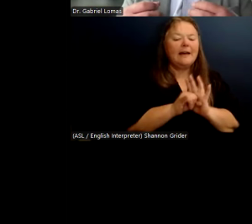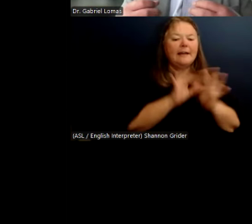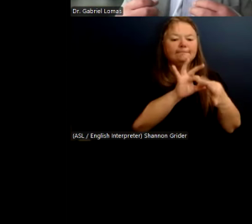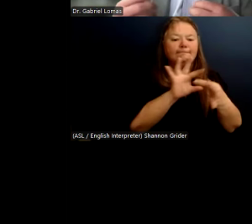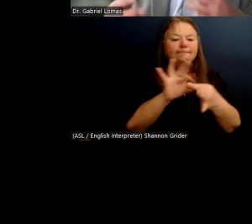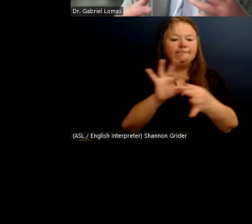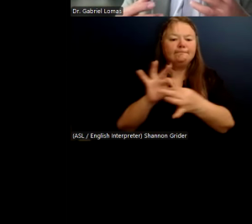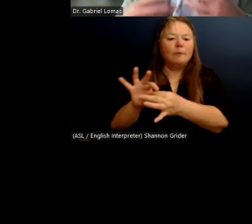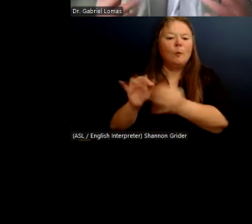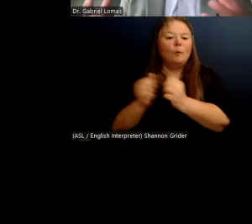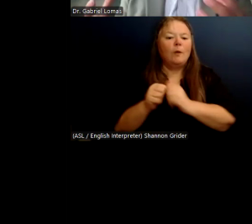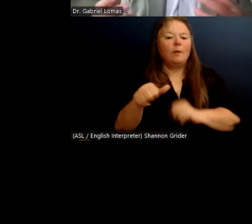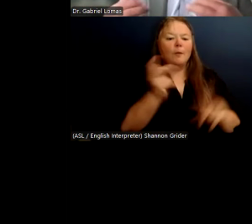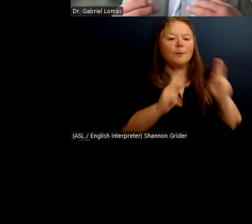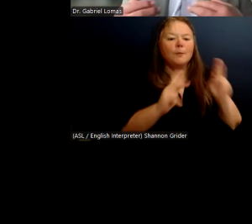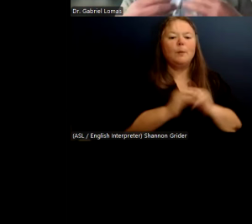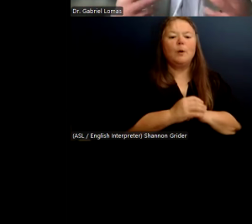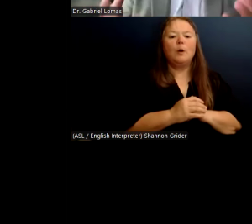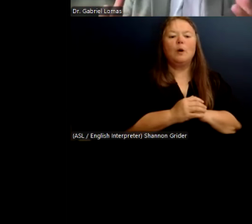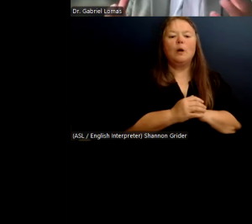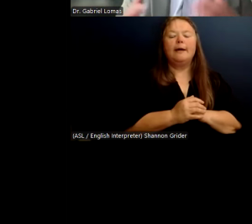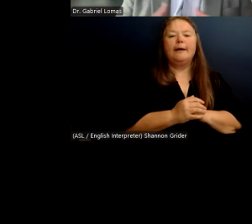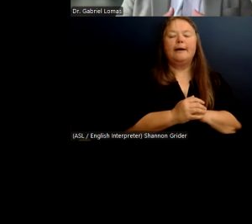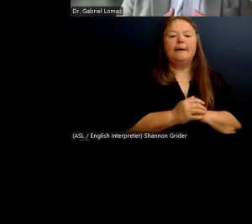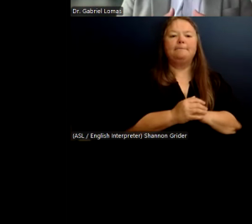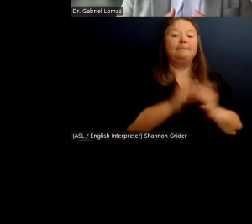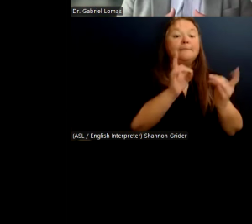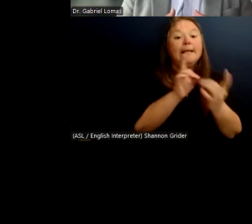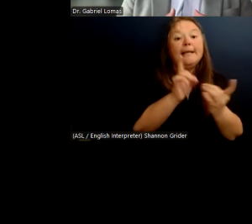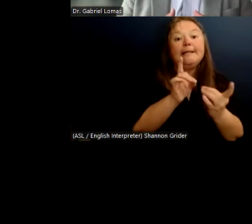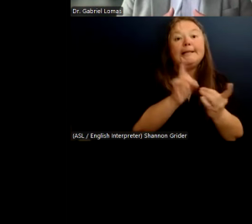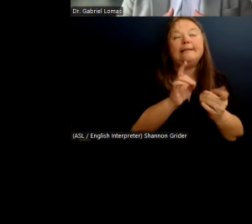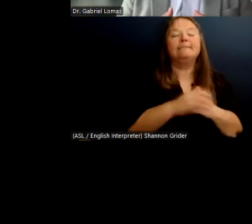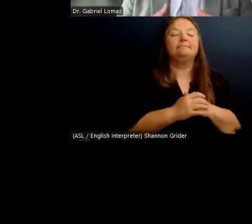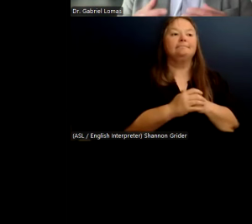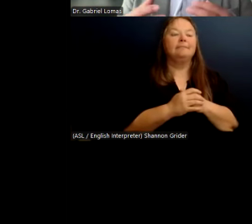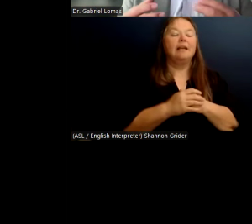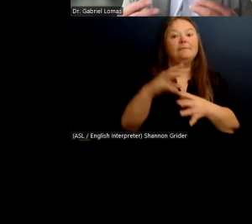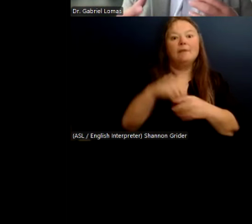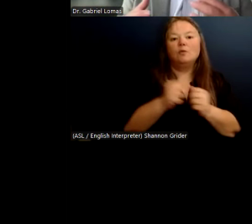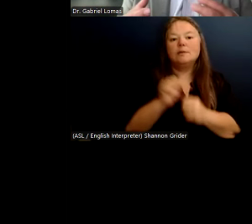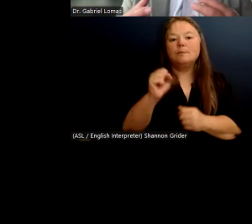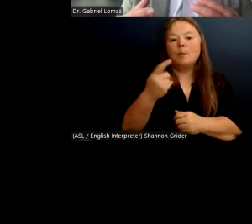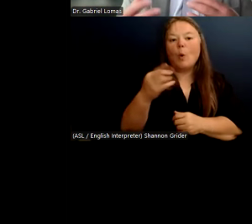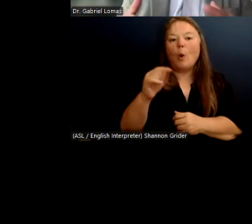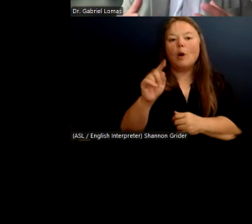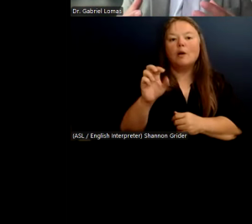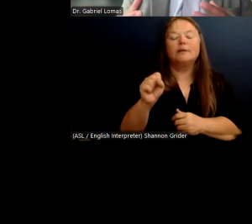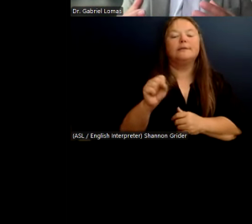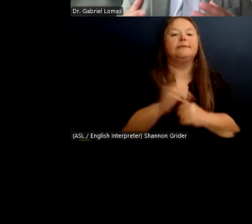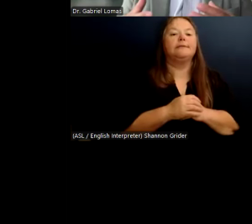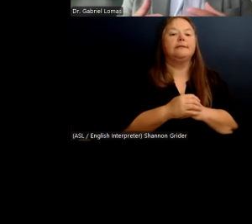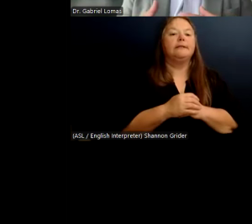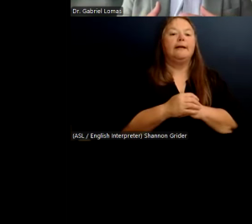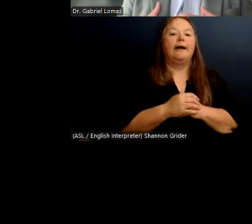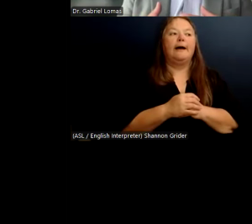people, dealing, dating, being a part of sports and things like that. So it really limits their